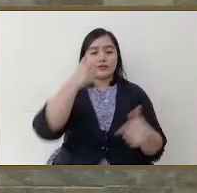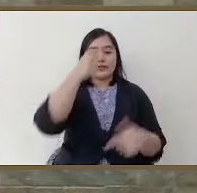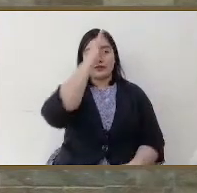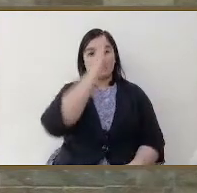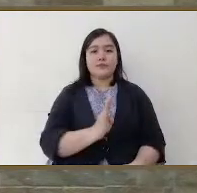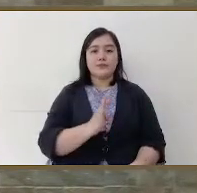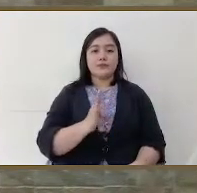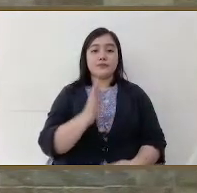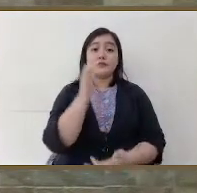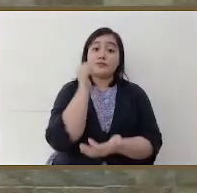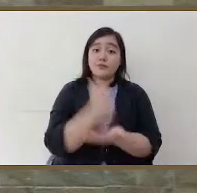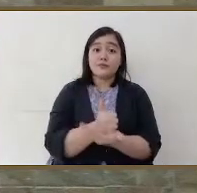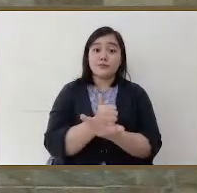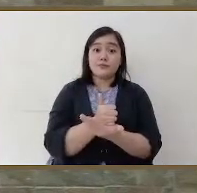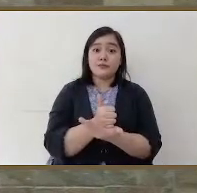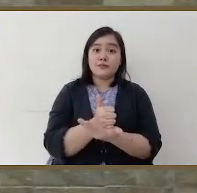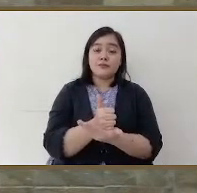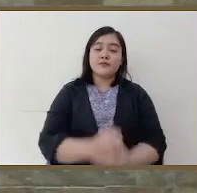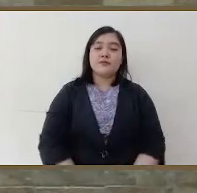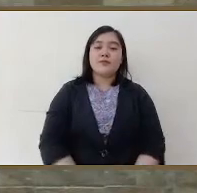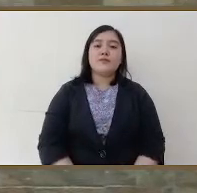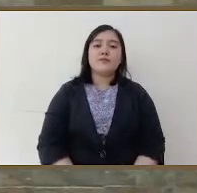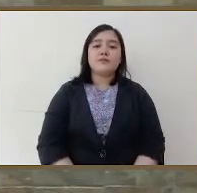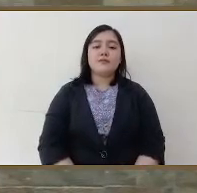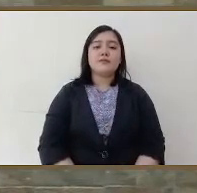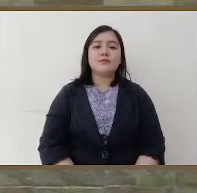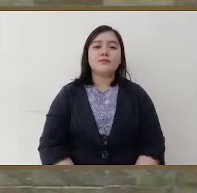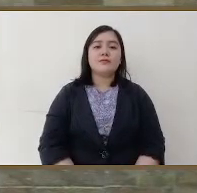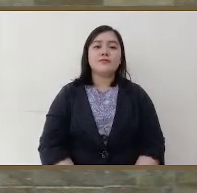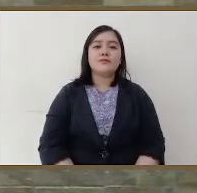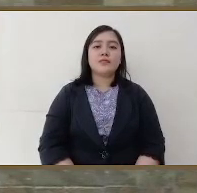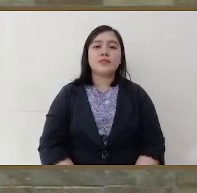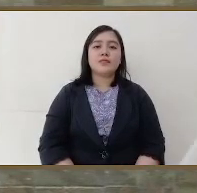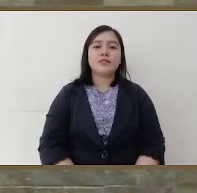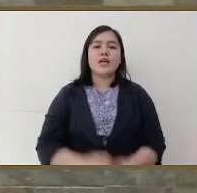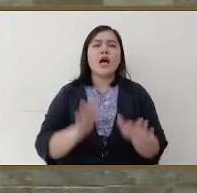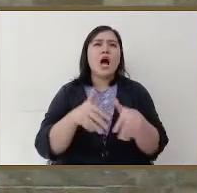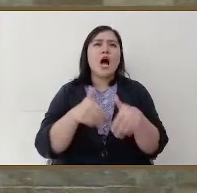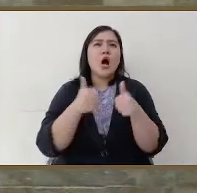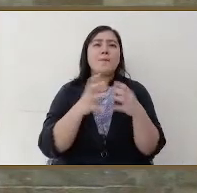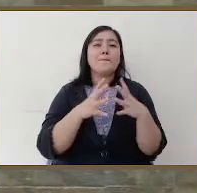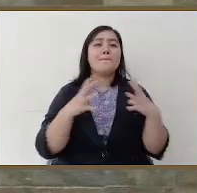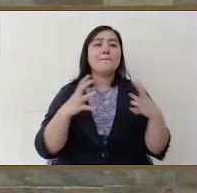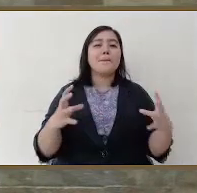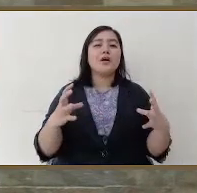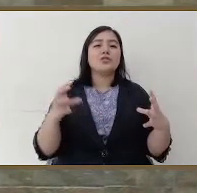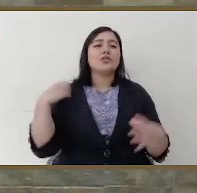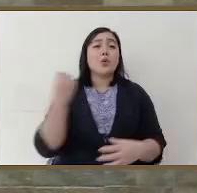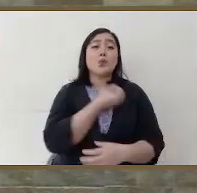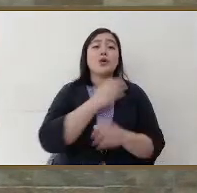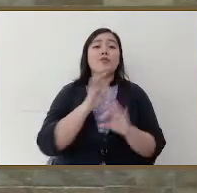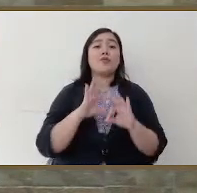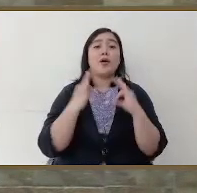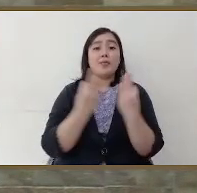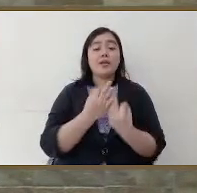Amen. The great God. Gaano kakilala ng ating pamilya ang ating Diyos?